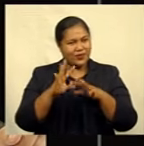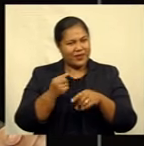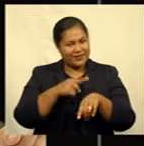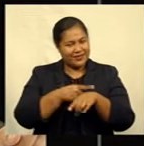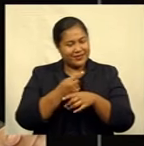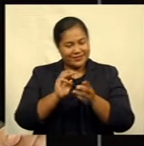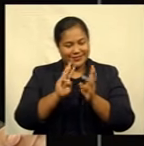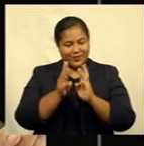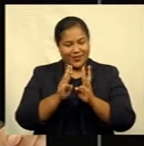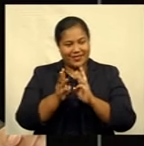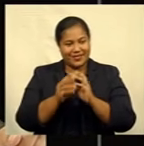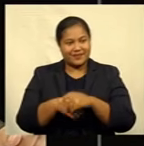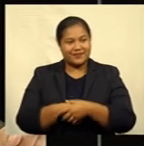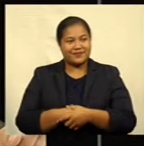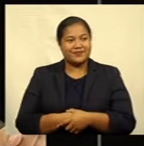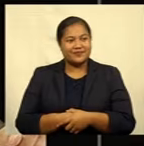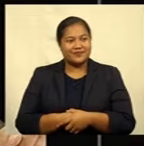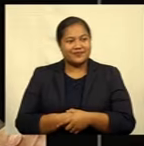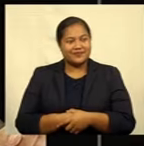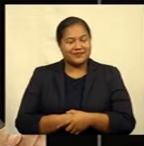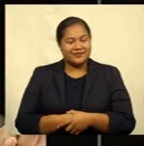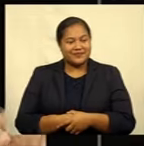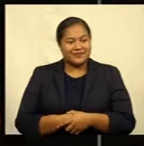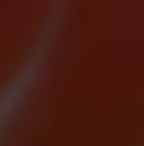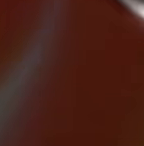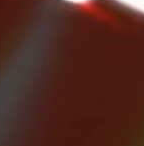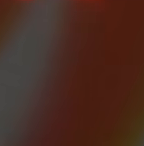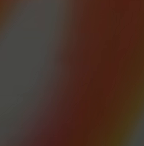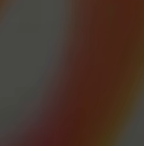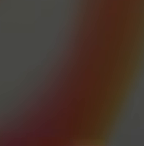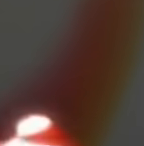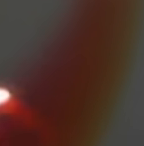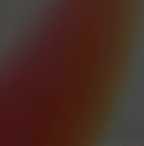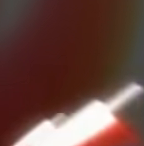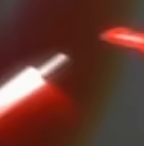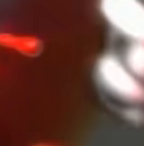latest in the weather as we head into the weekend.